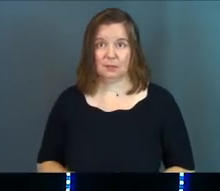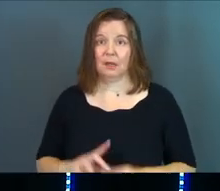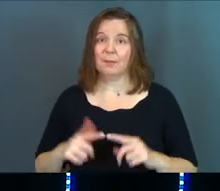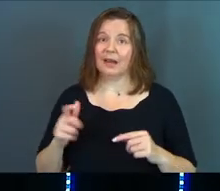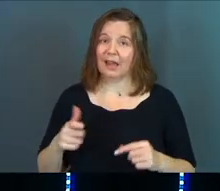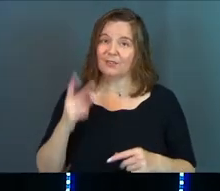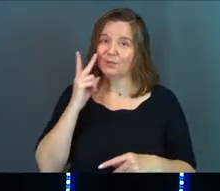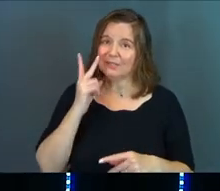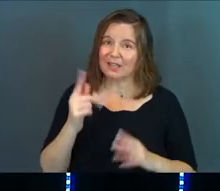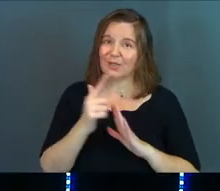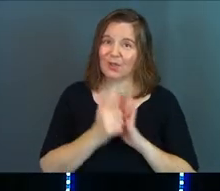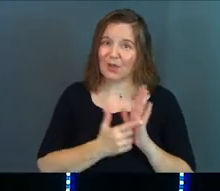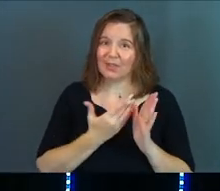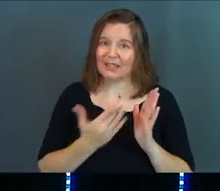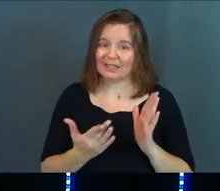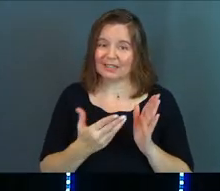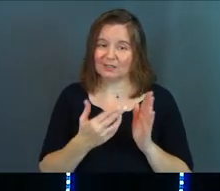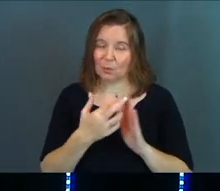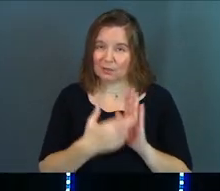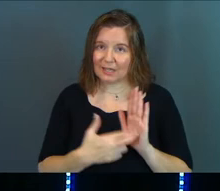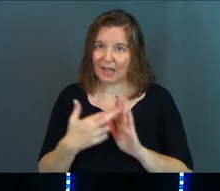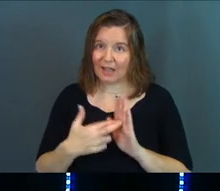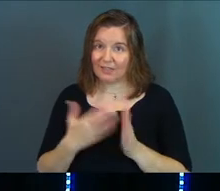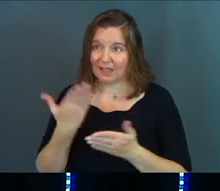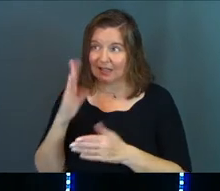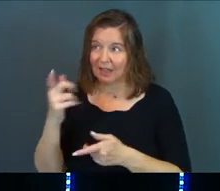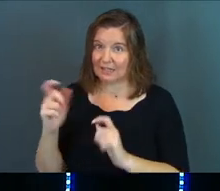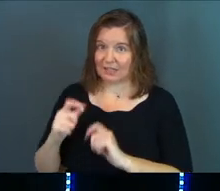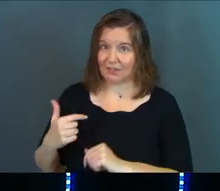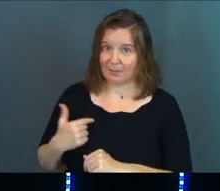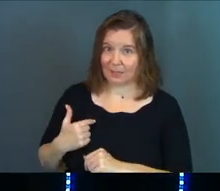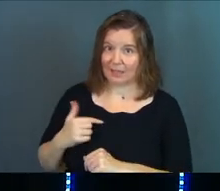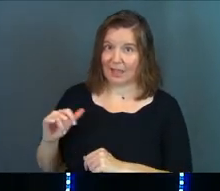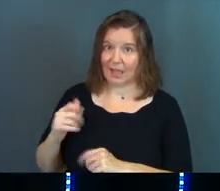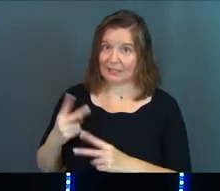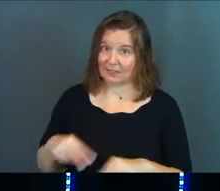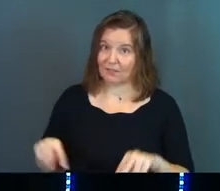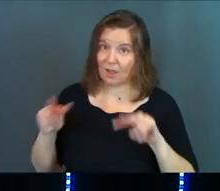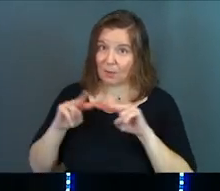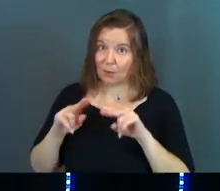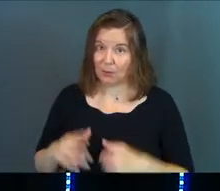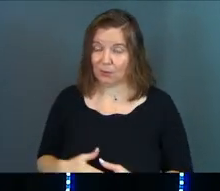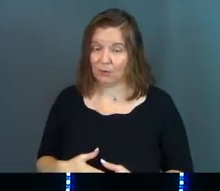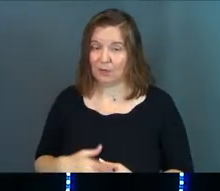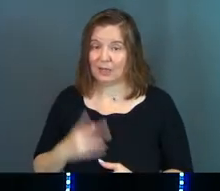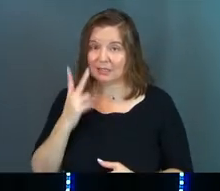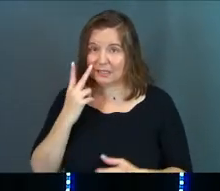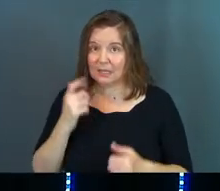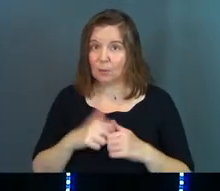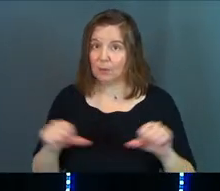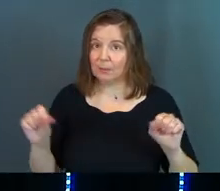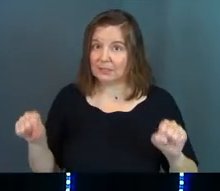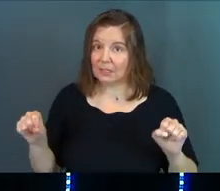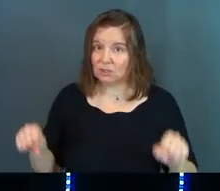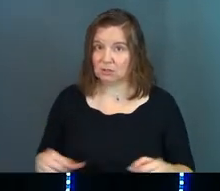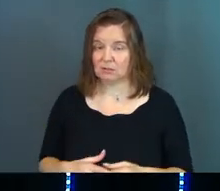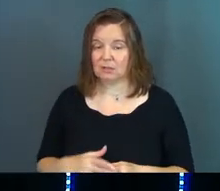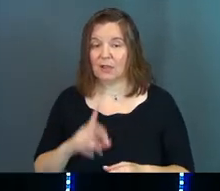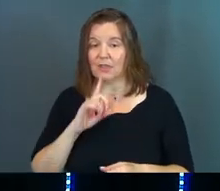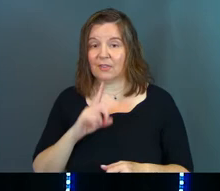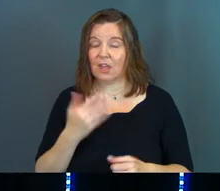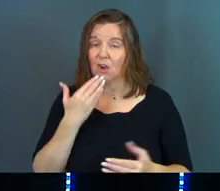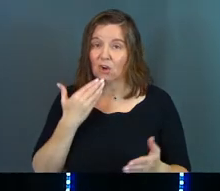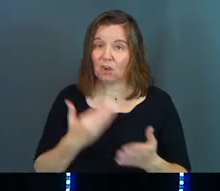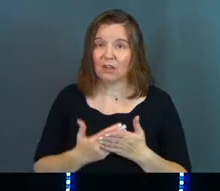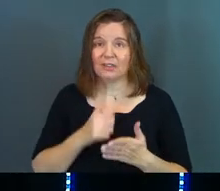But I've got to see those laws, those things, those guidelines that God has given me as valuable. Got to see them with potential and that they